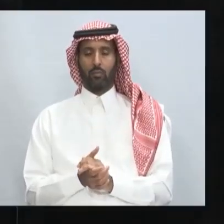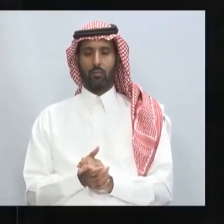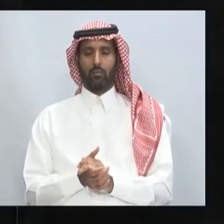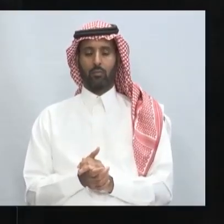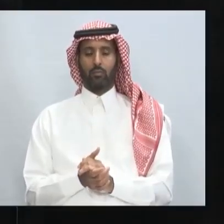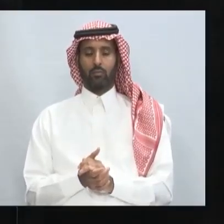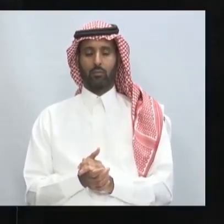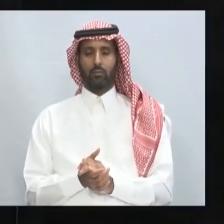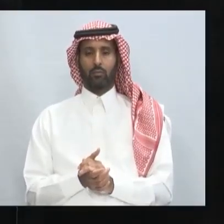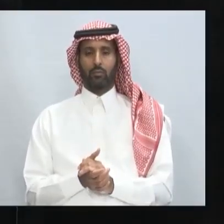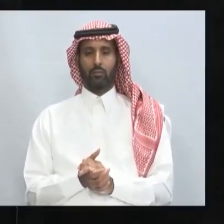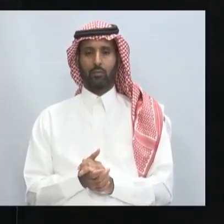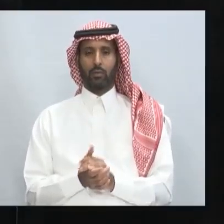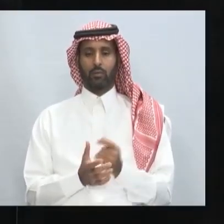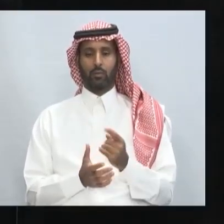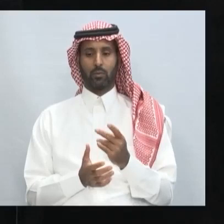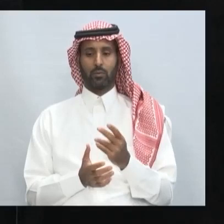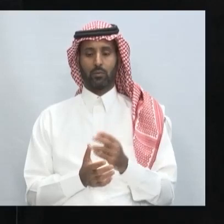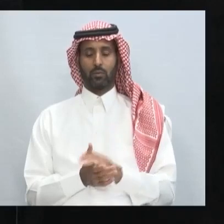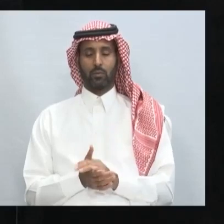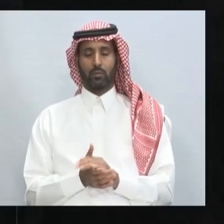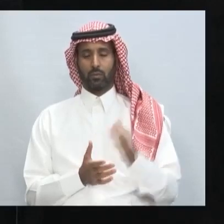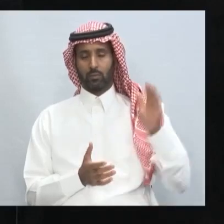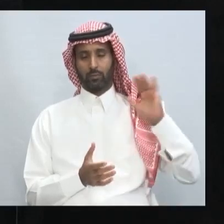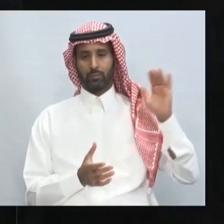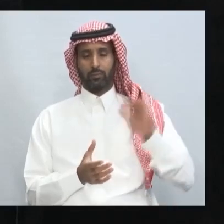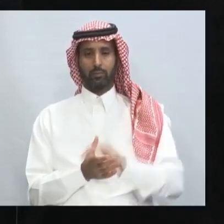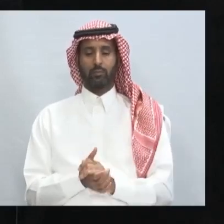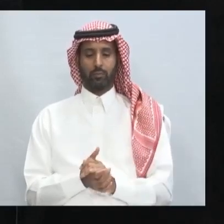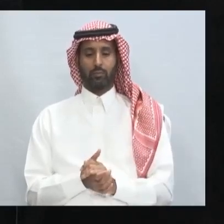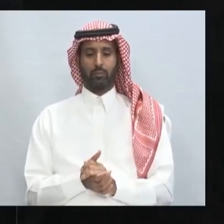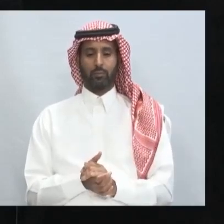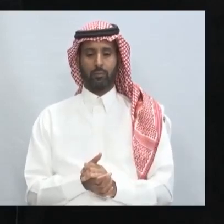See you next lesson, inshallah. Subhanakallahumma bihamdik. Ashhadu an la ilaha illa anta astaghfiruka wa atubu ilayk. Assalamu alaikum.